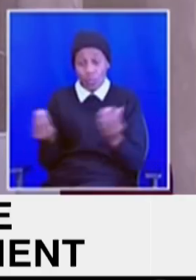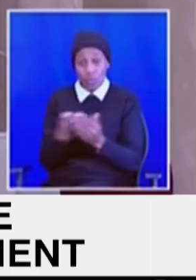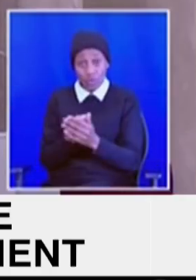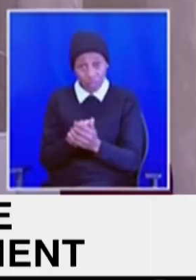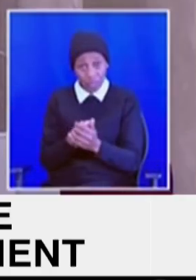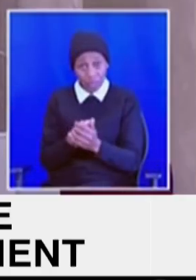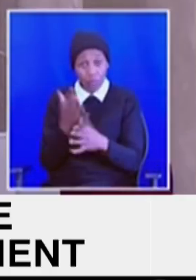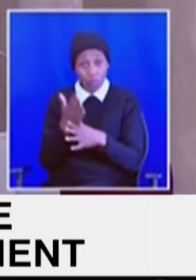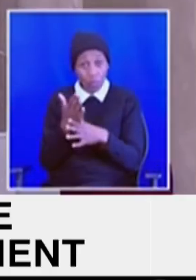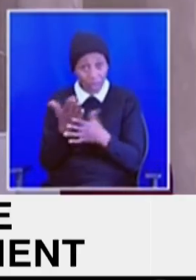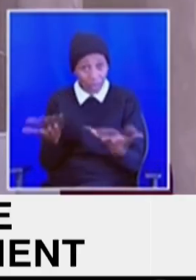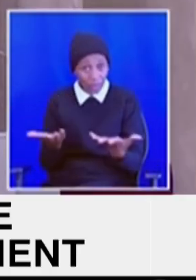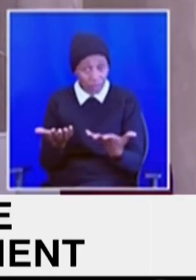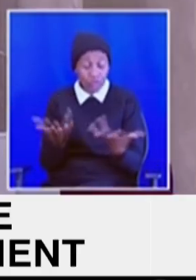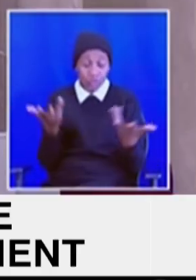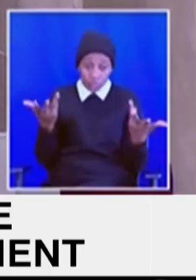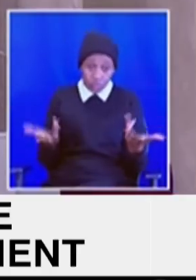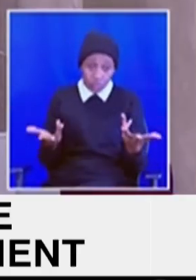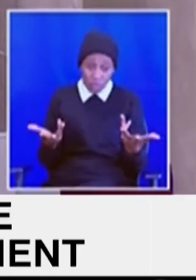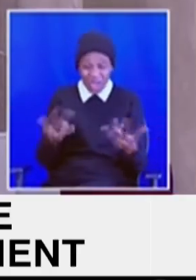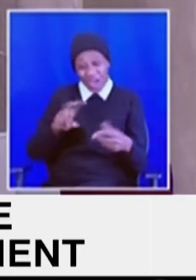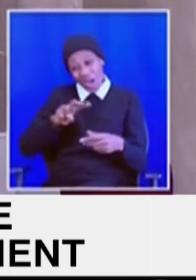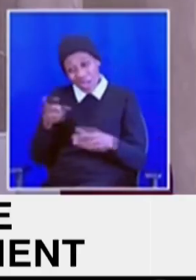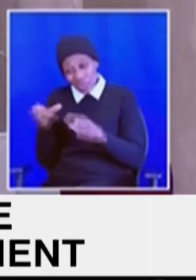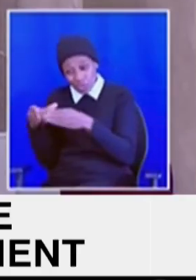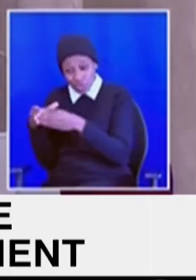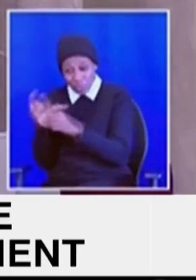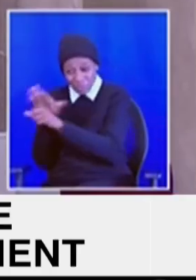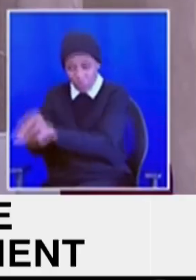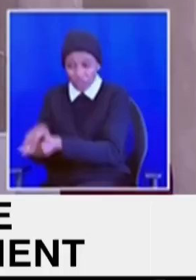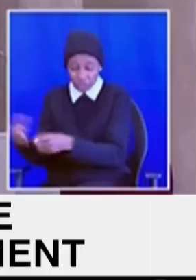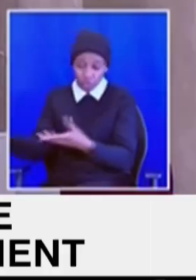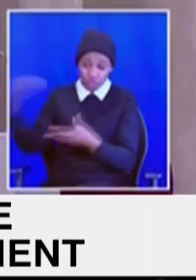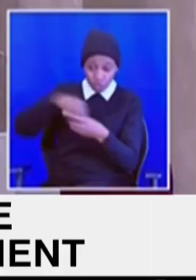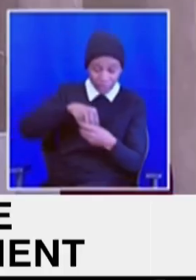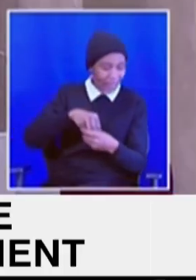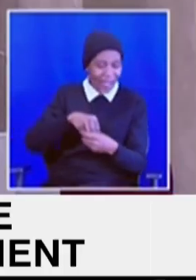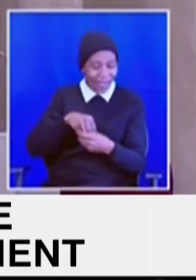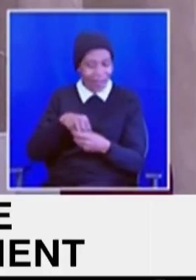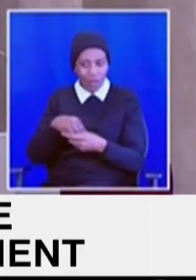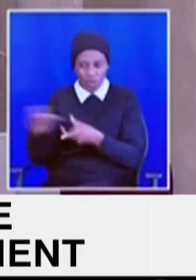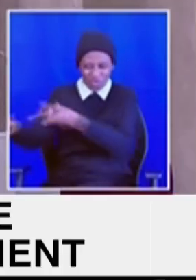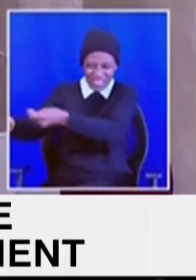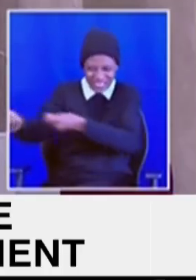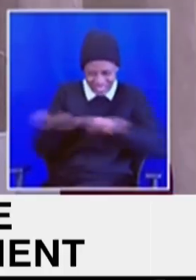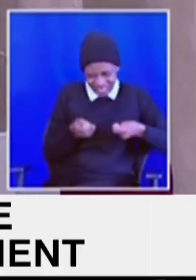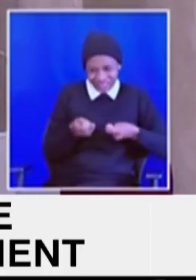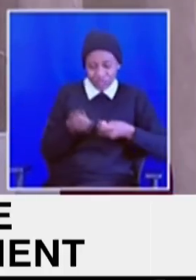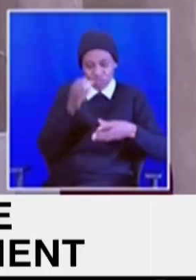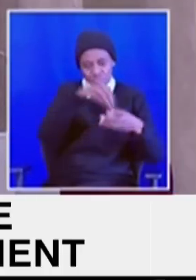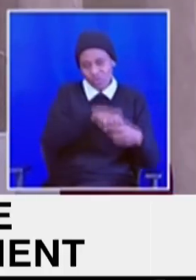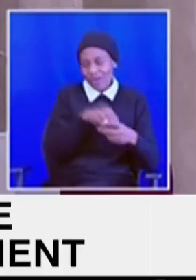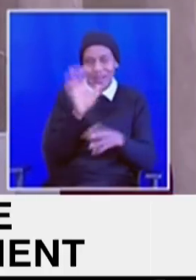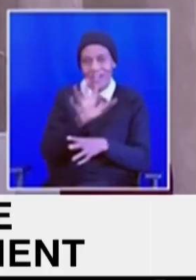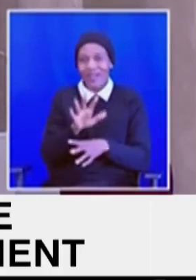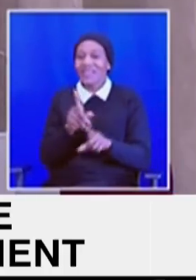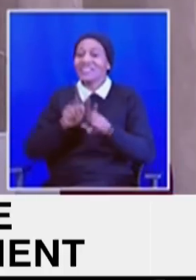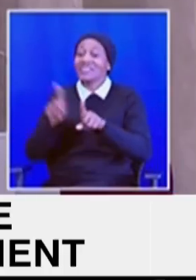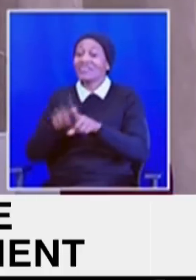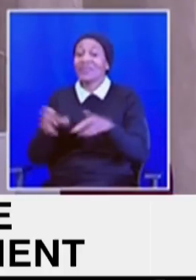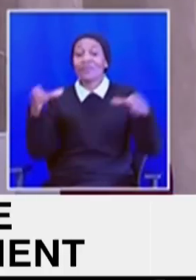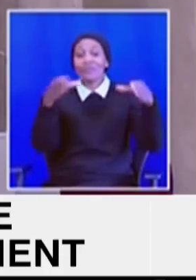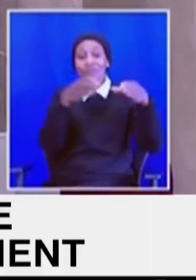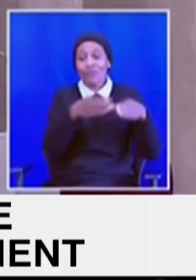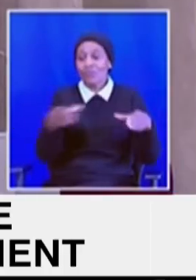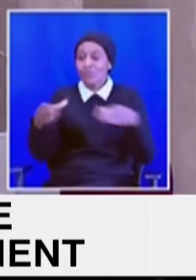participants. Nobody's being coerced or dragged on. All the parties come together, discuss, and